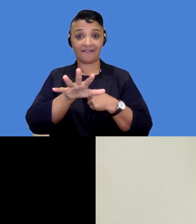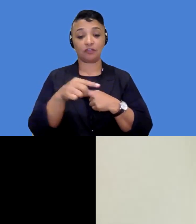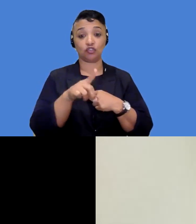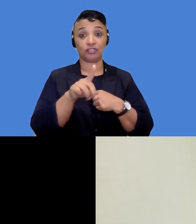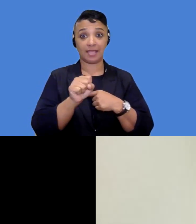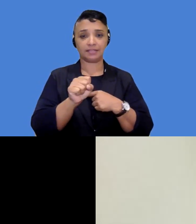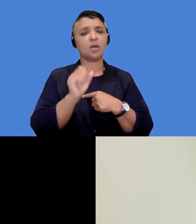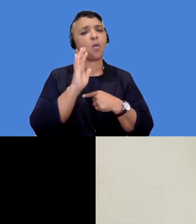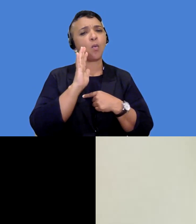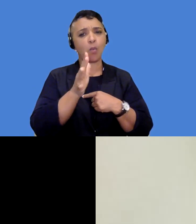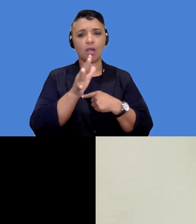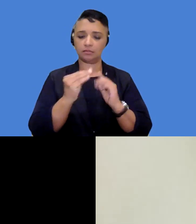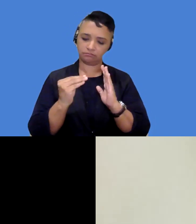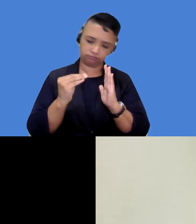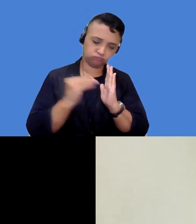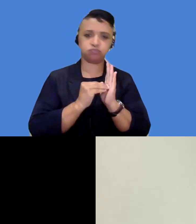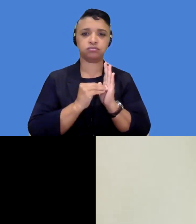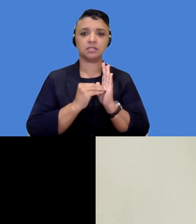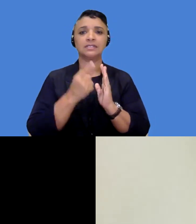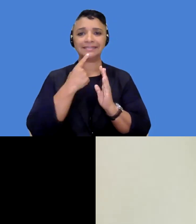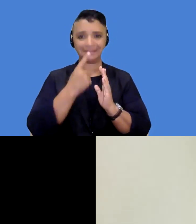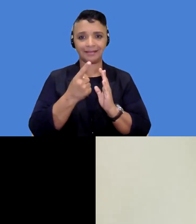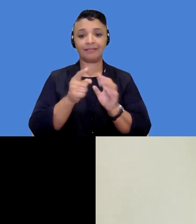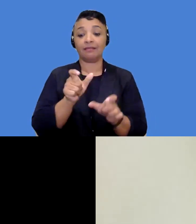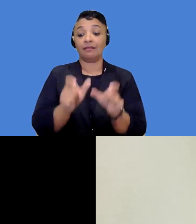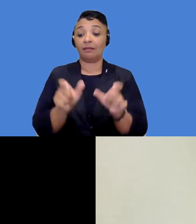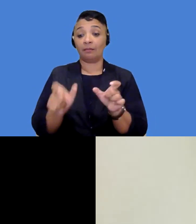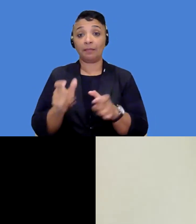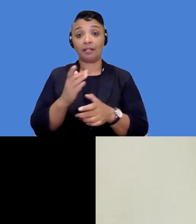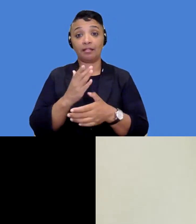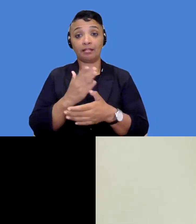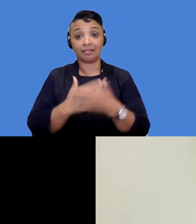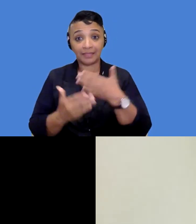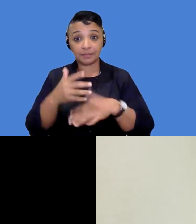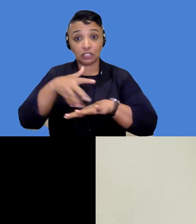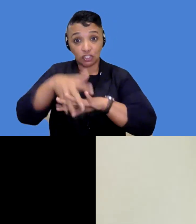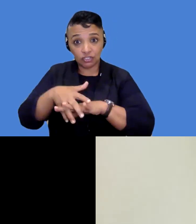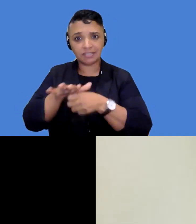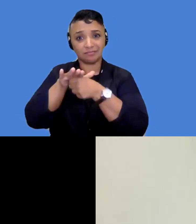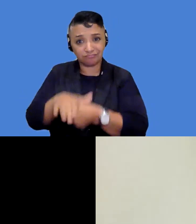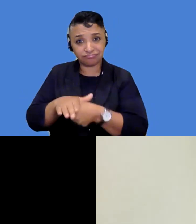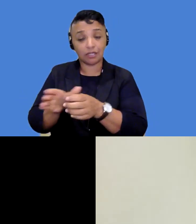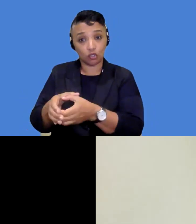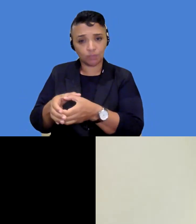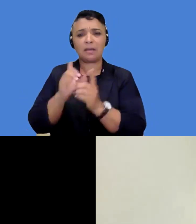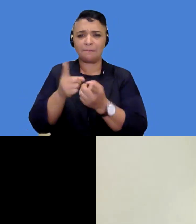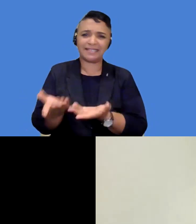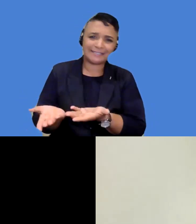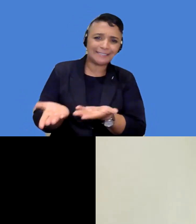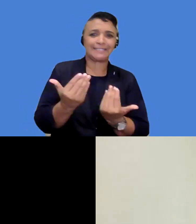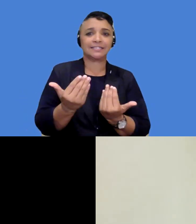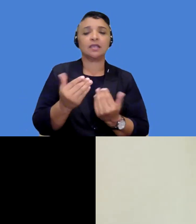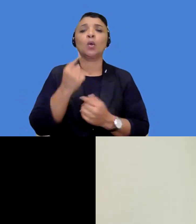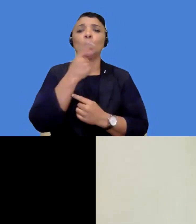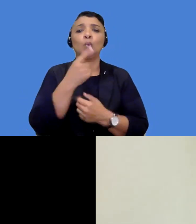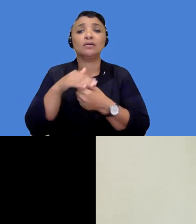will also enhance the meaningful participation and engagement of underrepresented groups, which includes Indigenous,